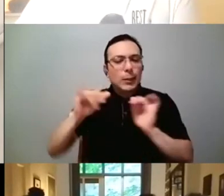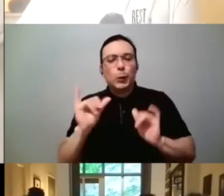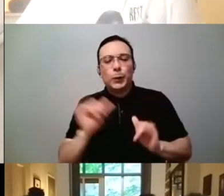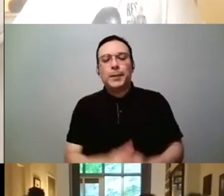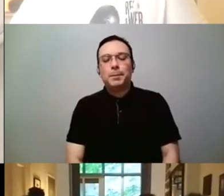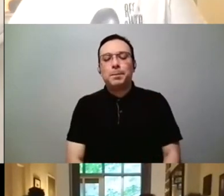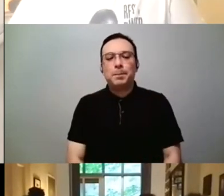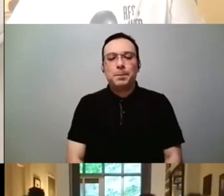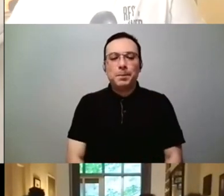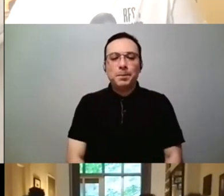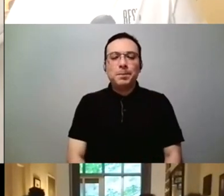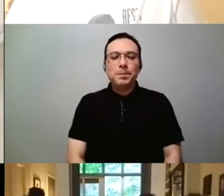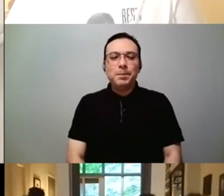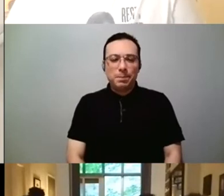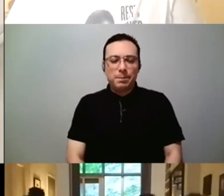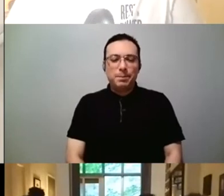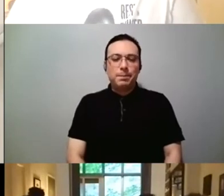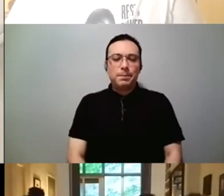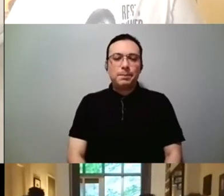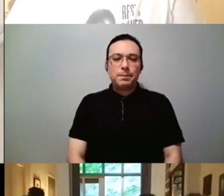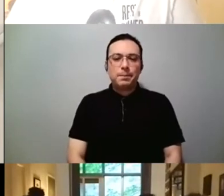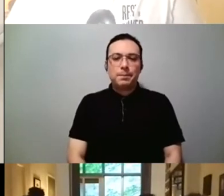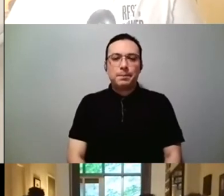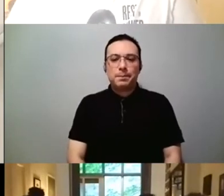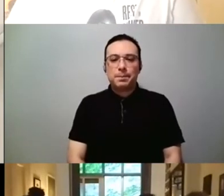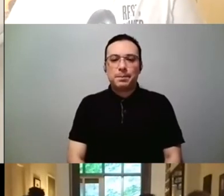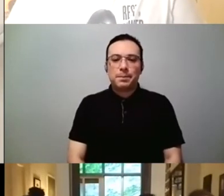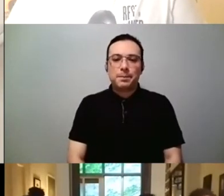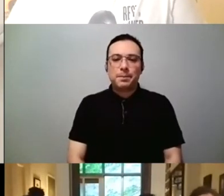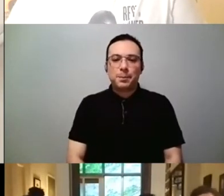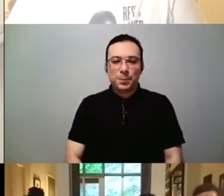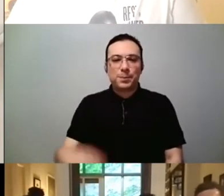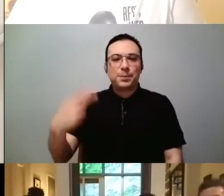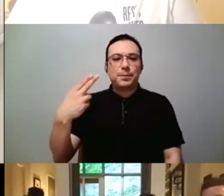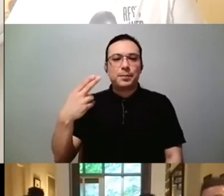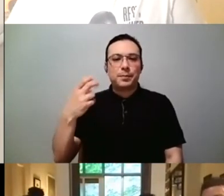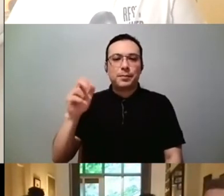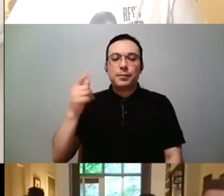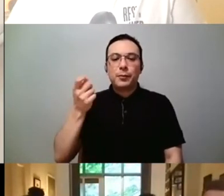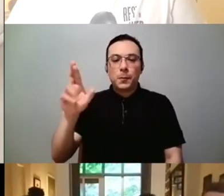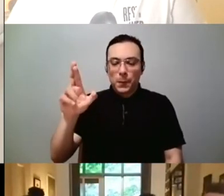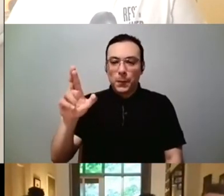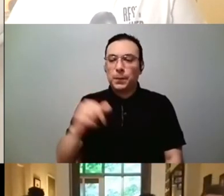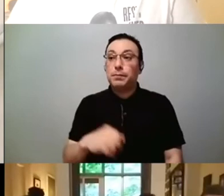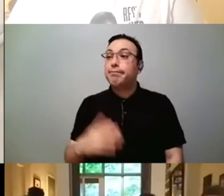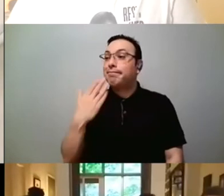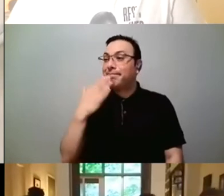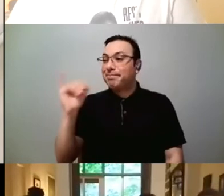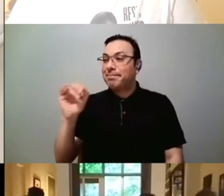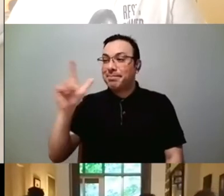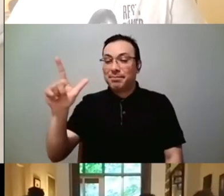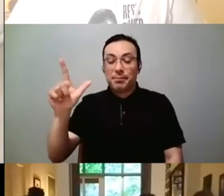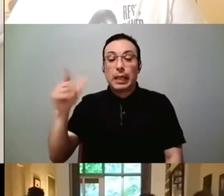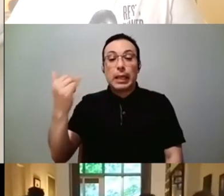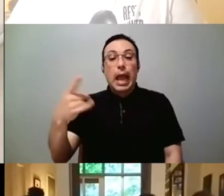Heather you so much Joe I am. Heather I wanted to ask a question to fierce pussy.